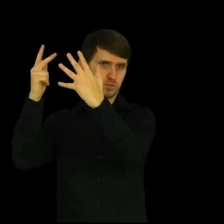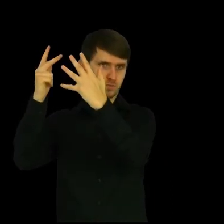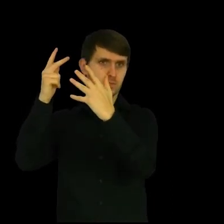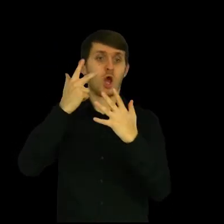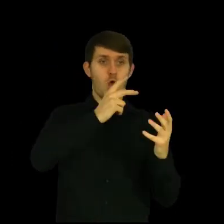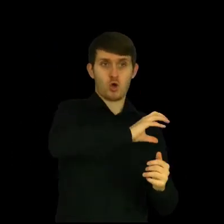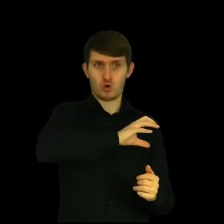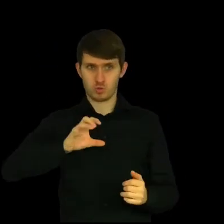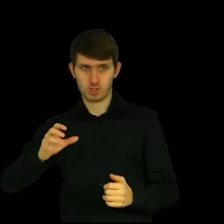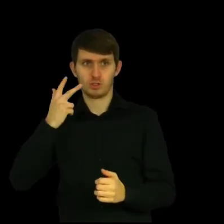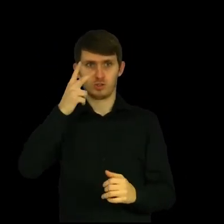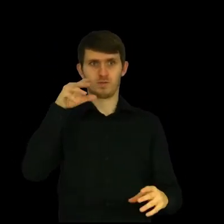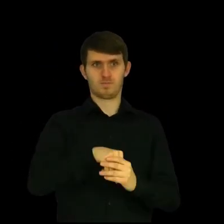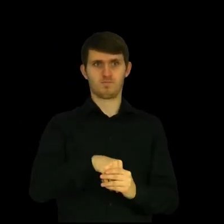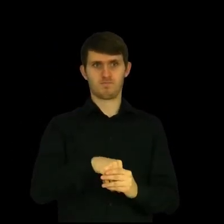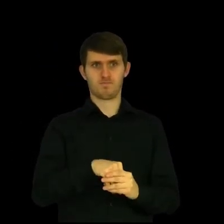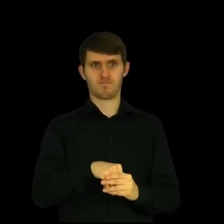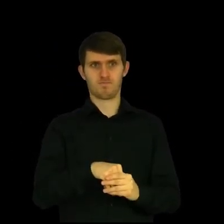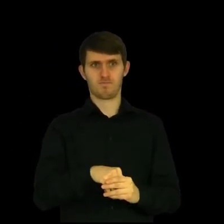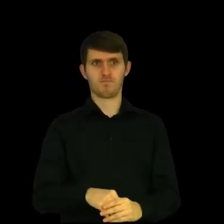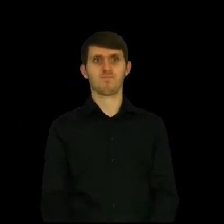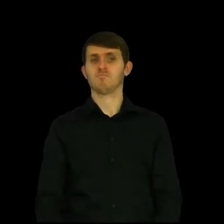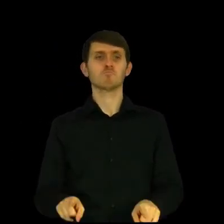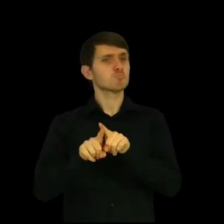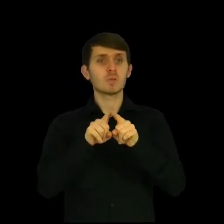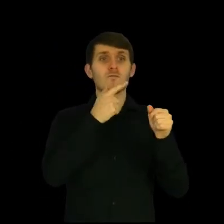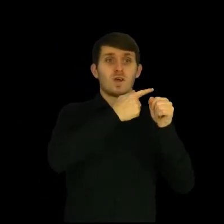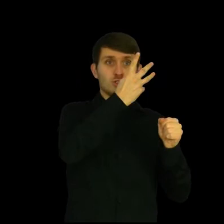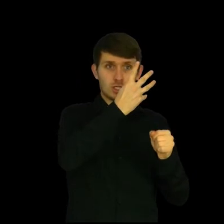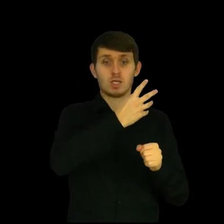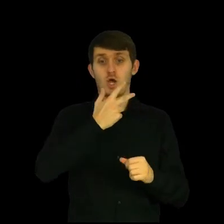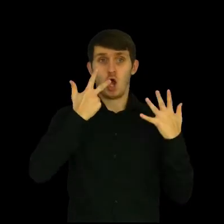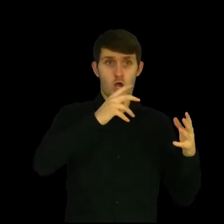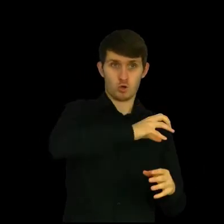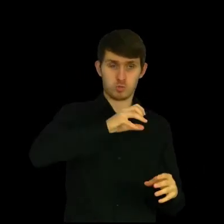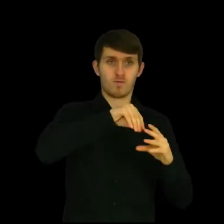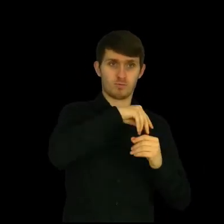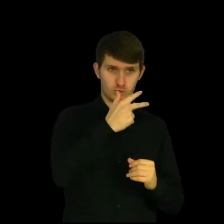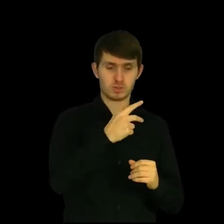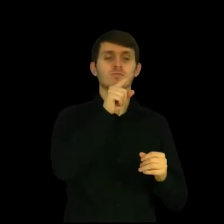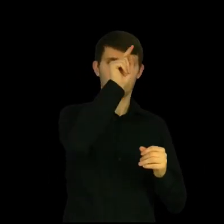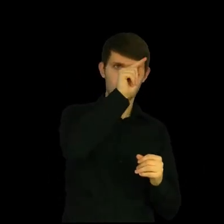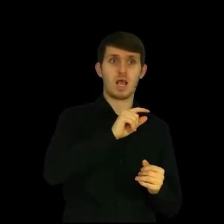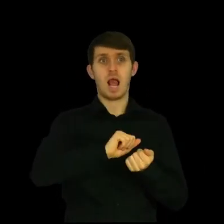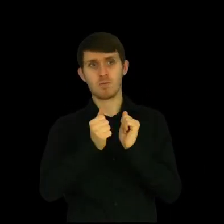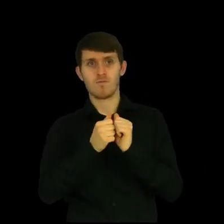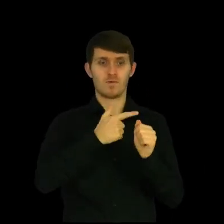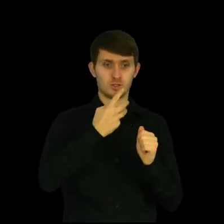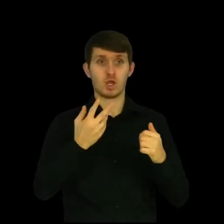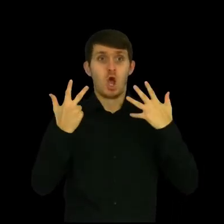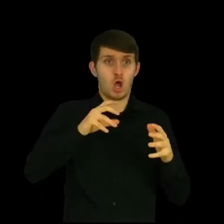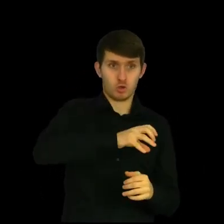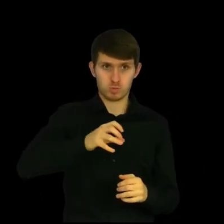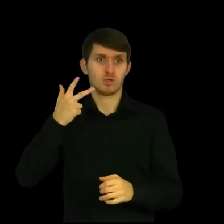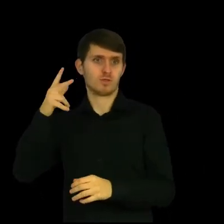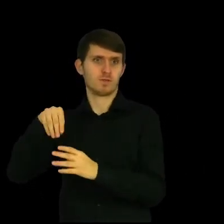24 divided by 3 is divide 24 into groups of 3, and then you will have 8 groups of 3. And